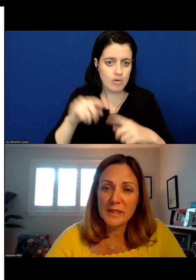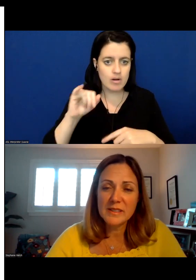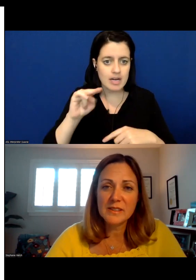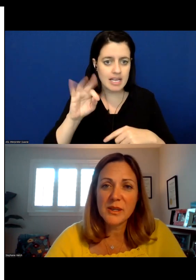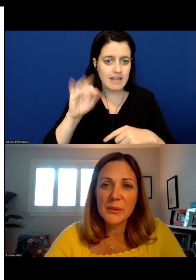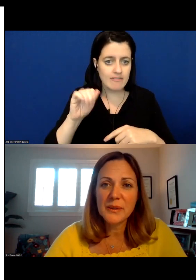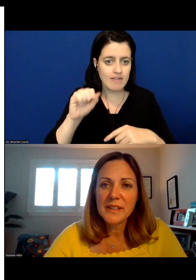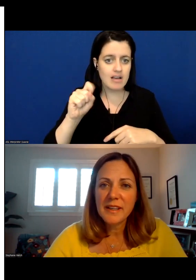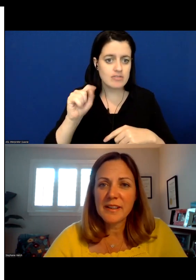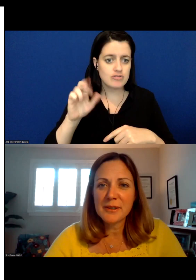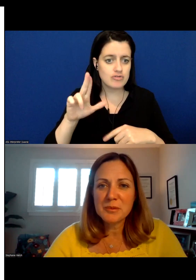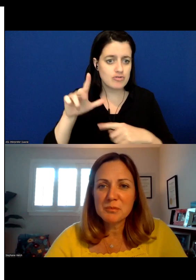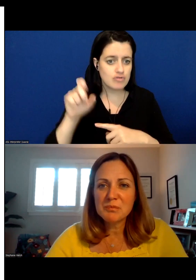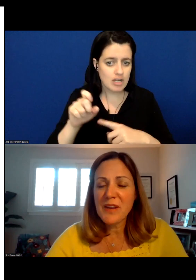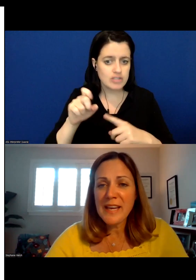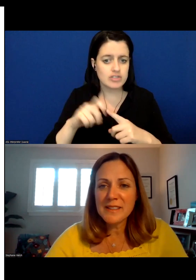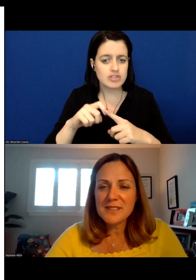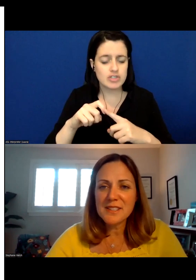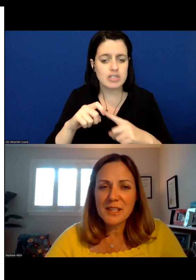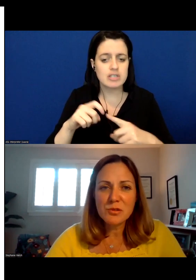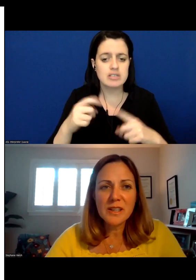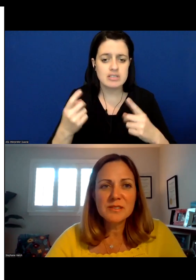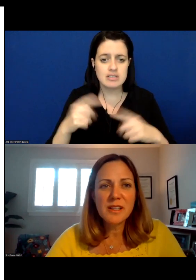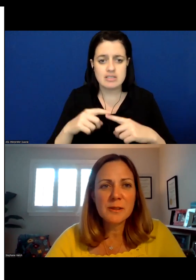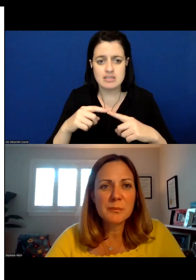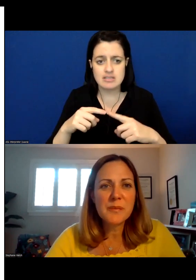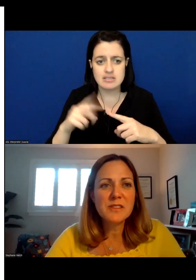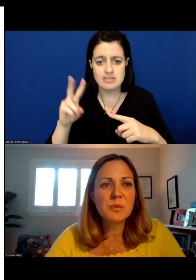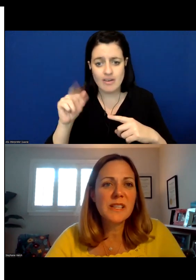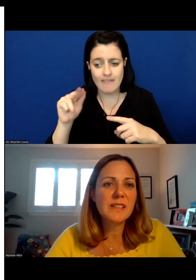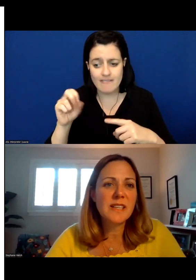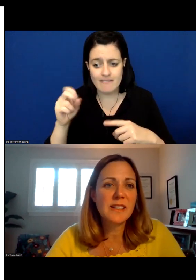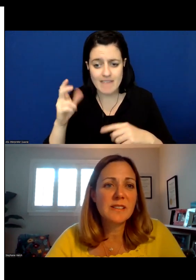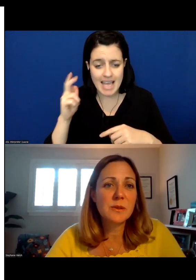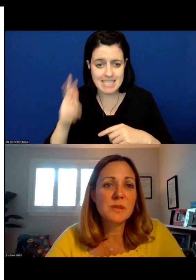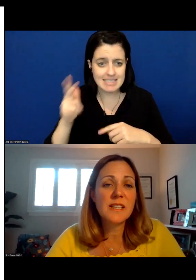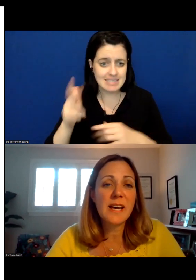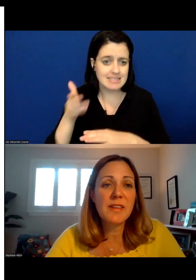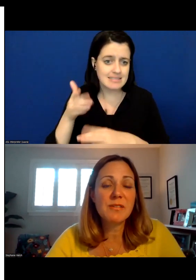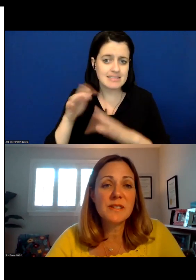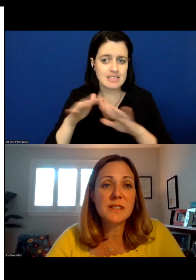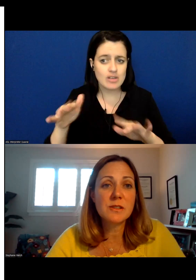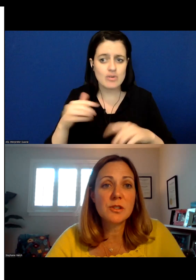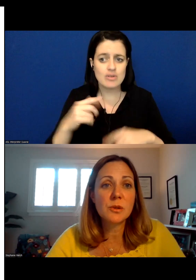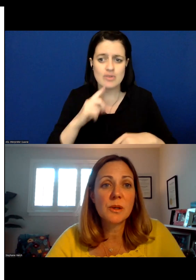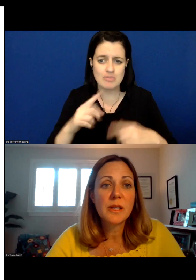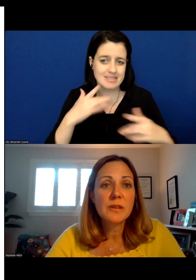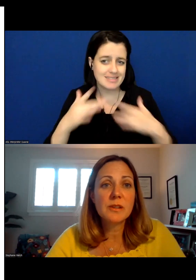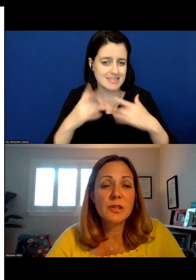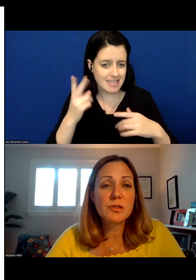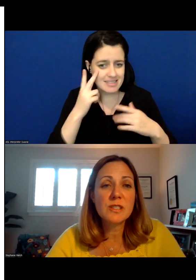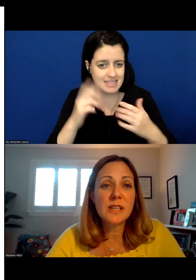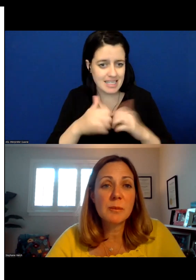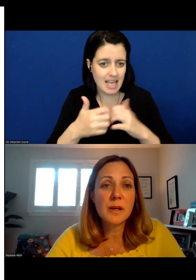mobile crisis. So vans, etc. And so really excited to see how that fits into